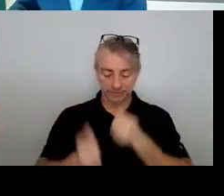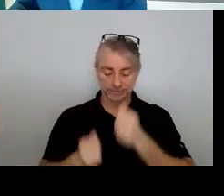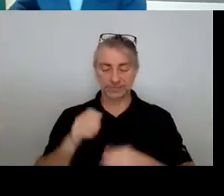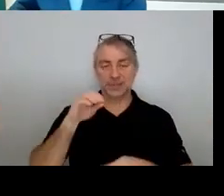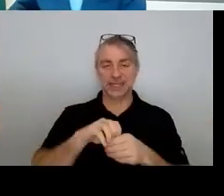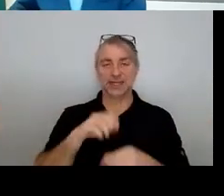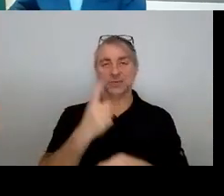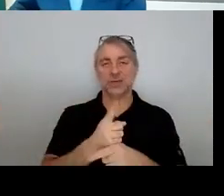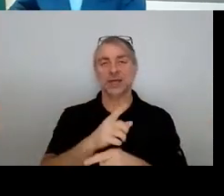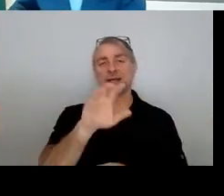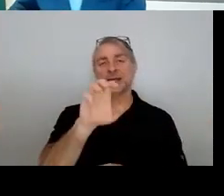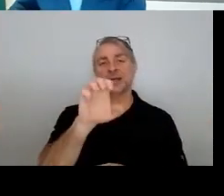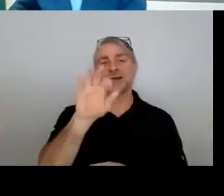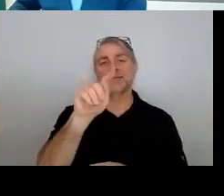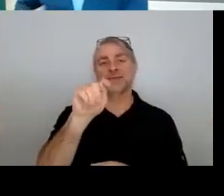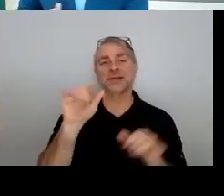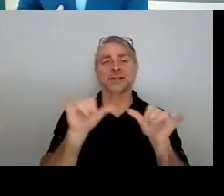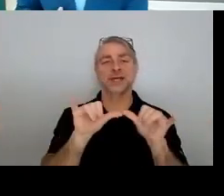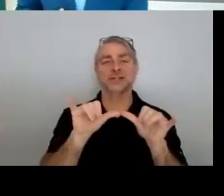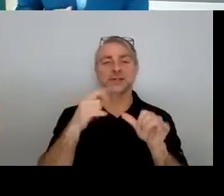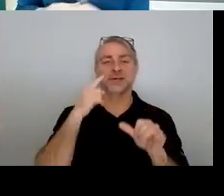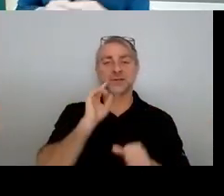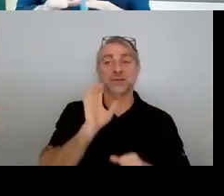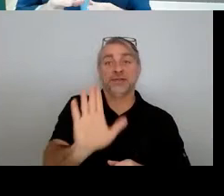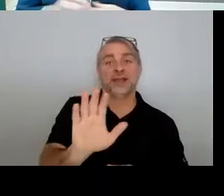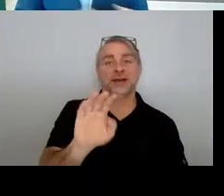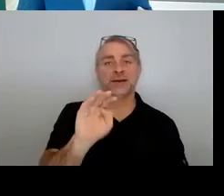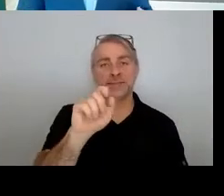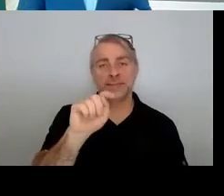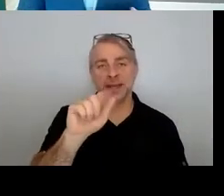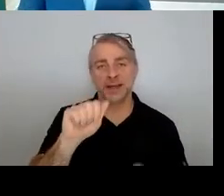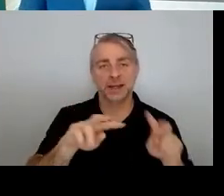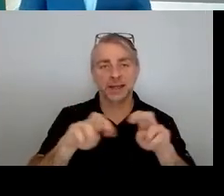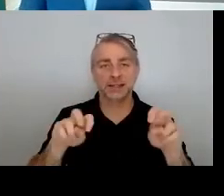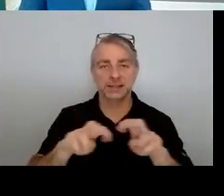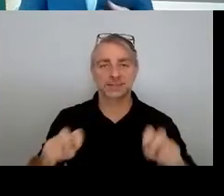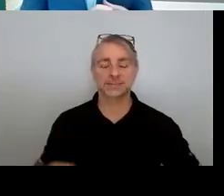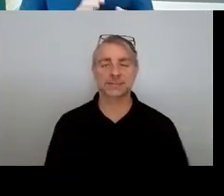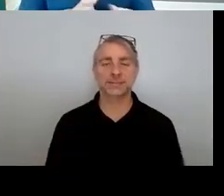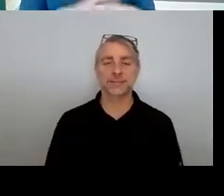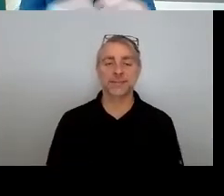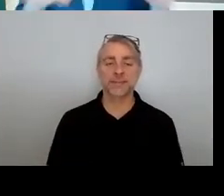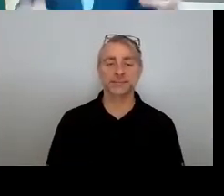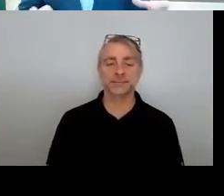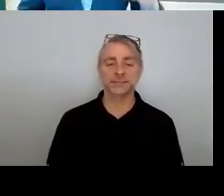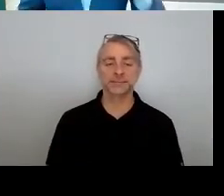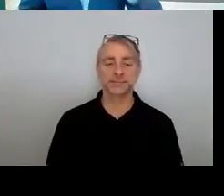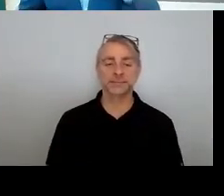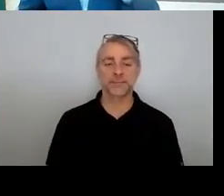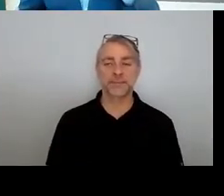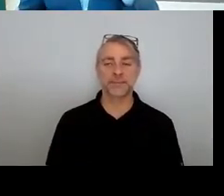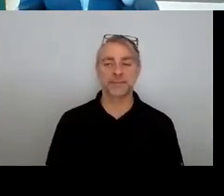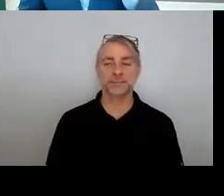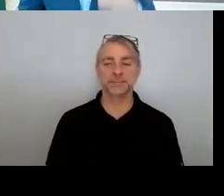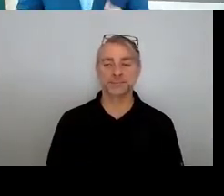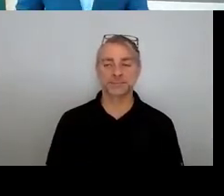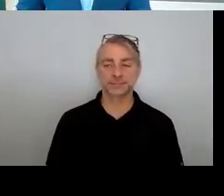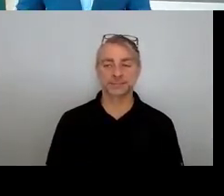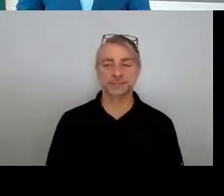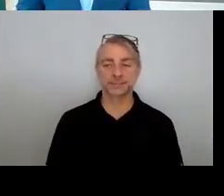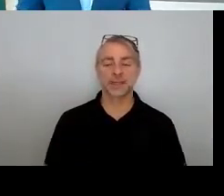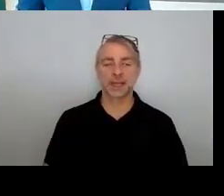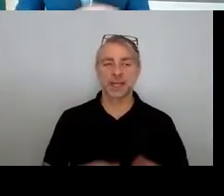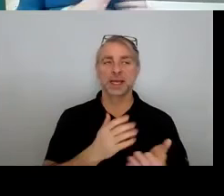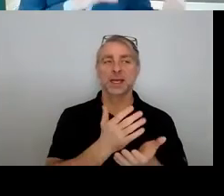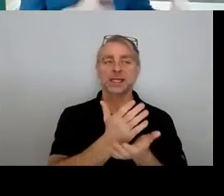their meta-analysis. I've done. There was a gap in the